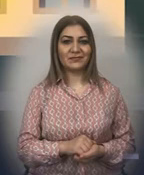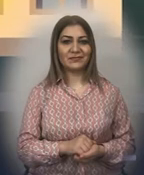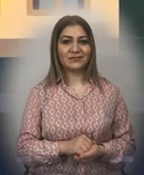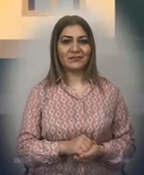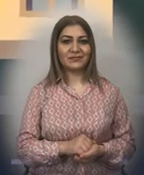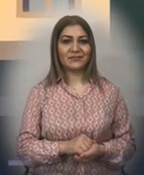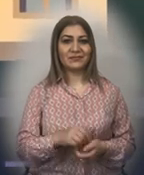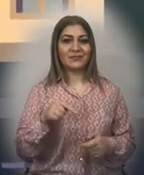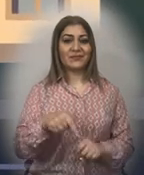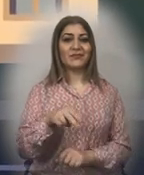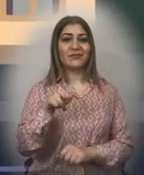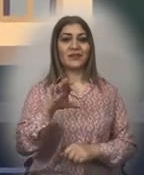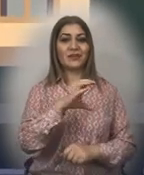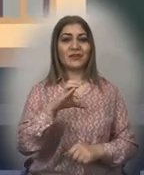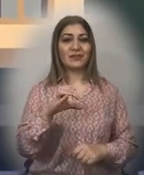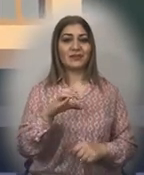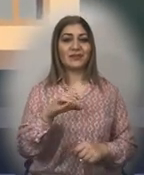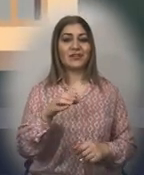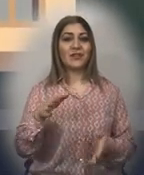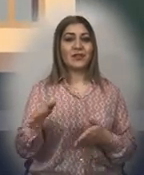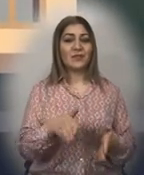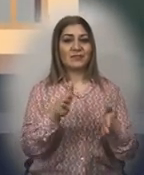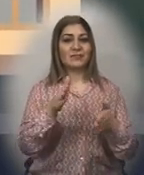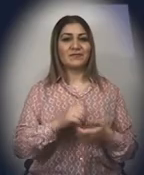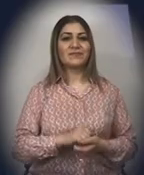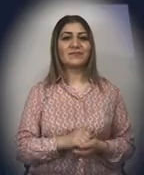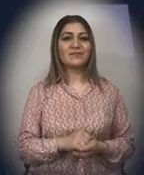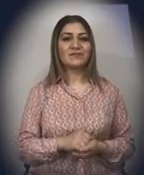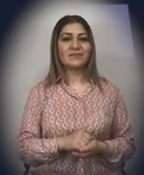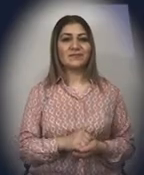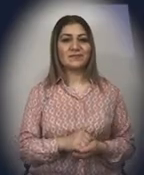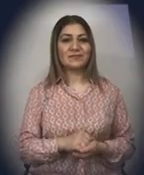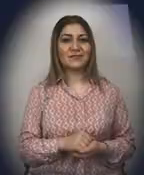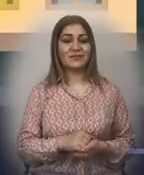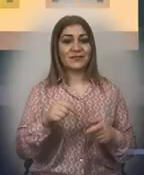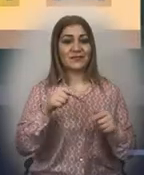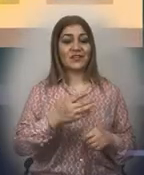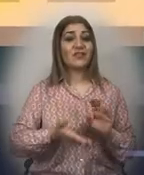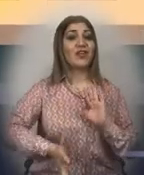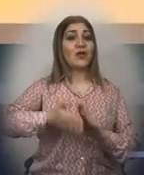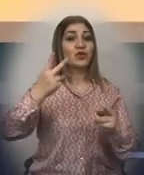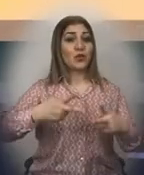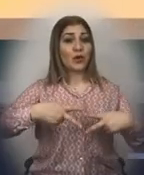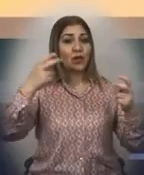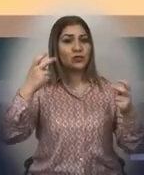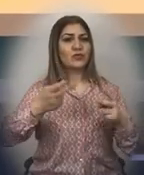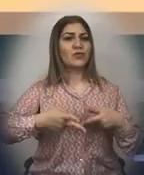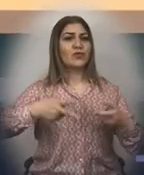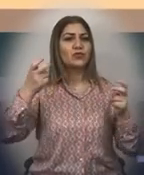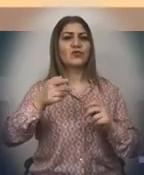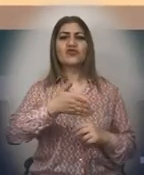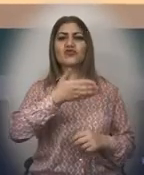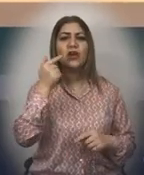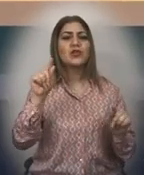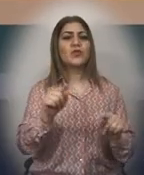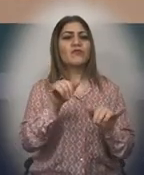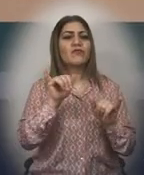how much longer till we get there not much we're almost there father where would the travelers stay at night in the old days